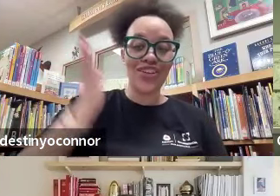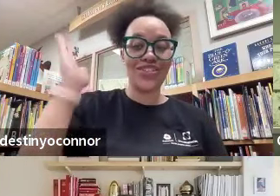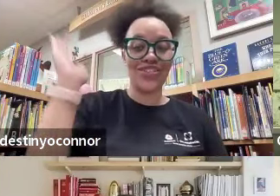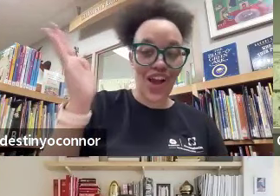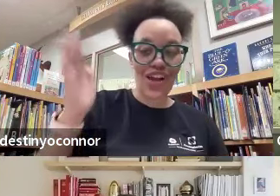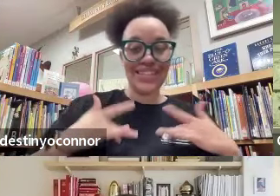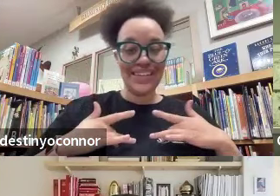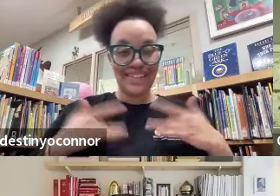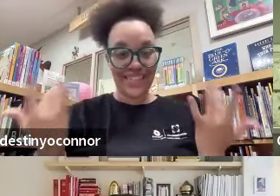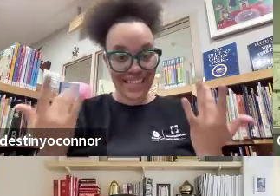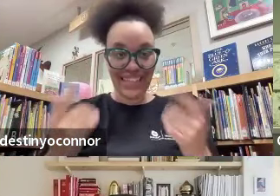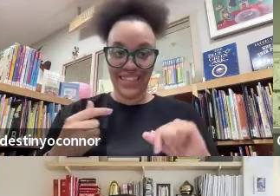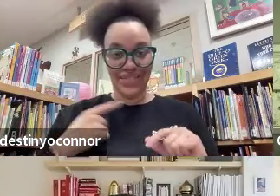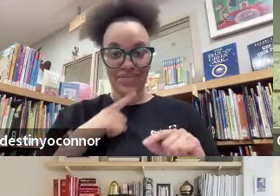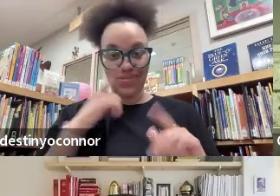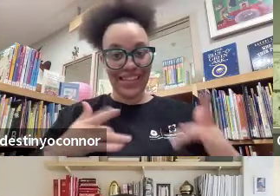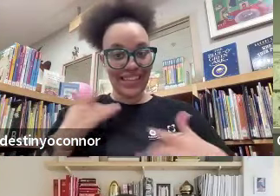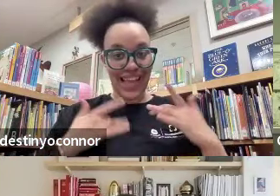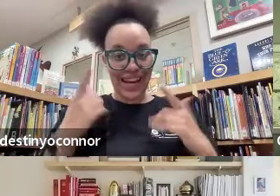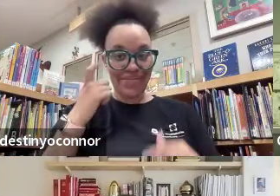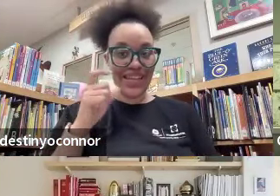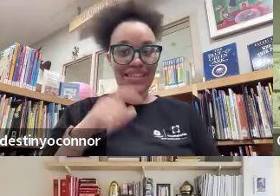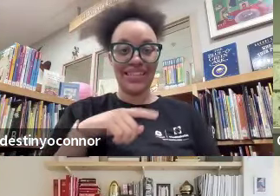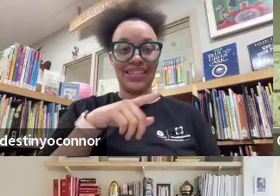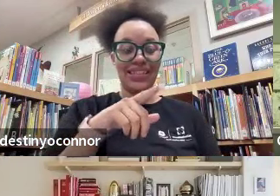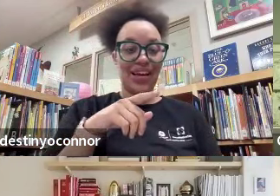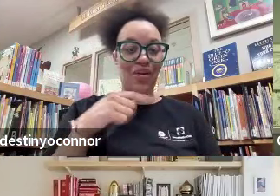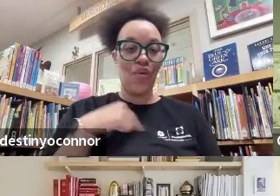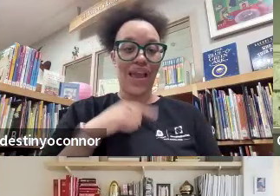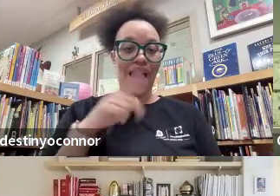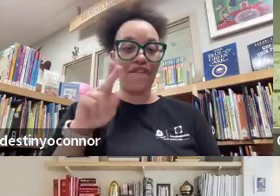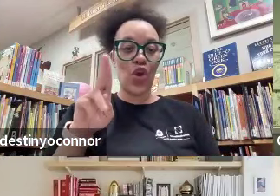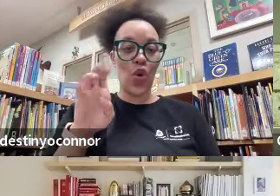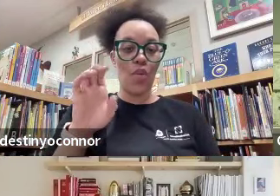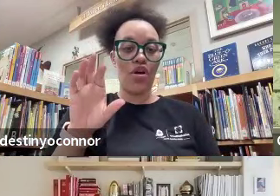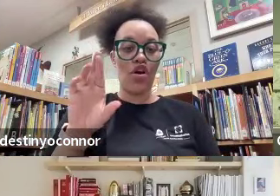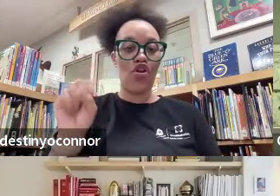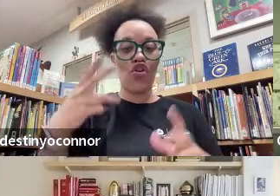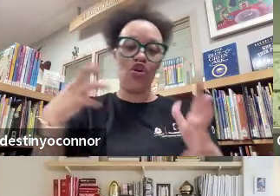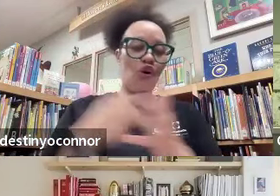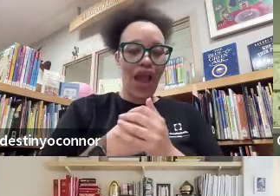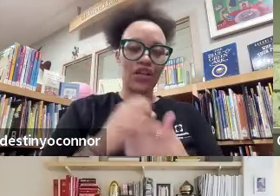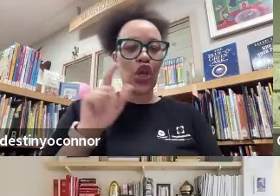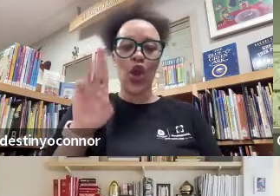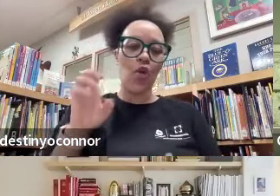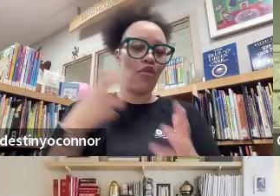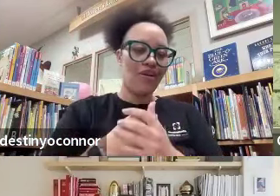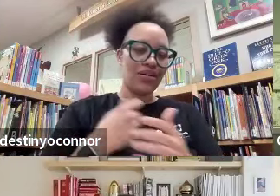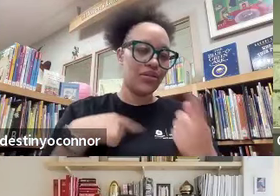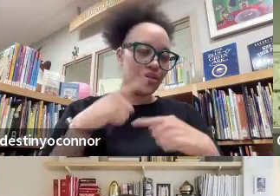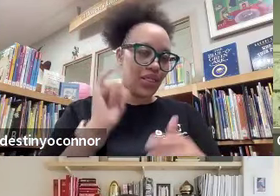have future talks and events. And I'm really excited about that, because we have